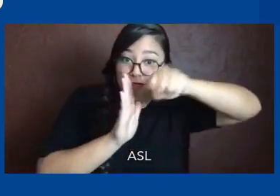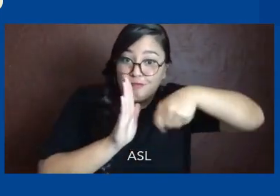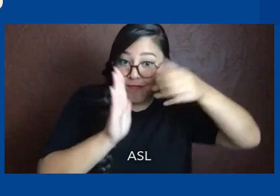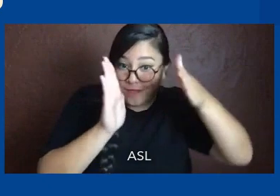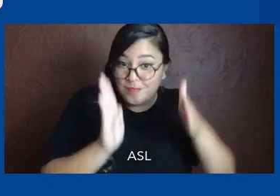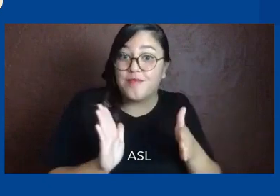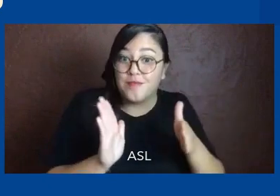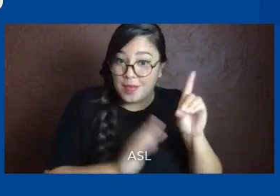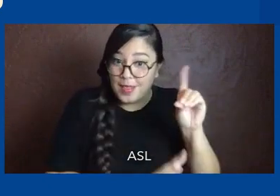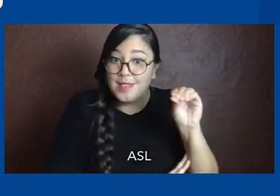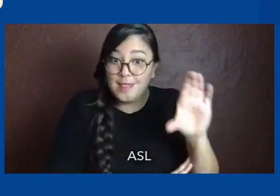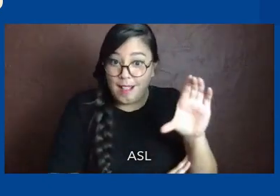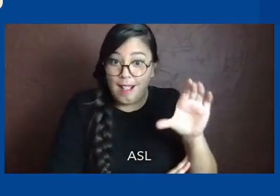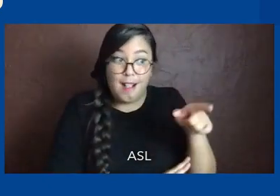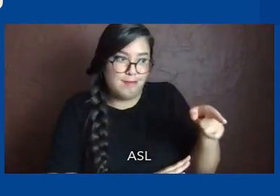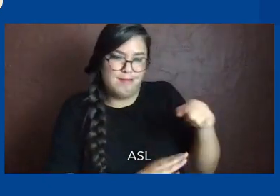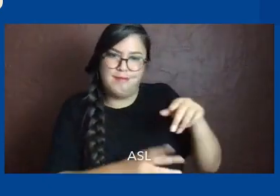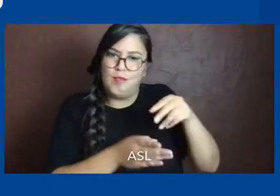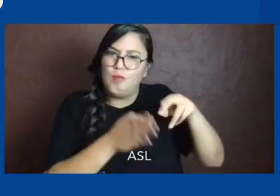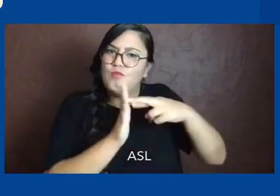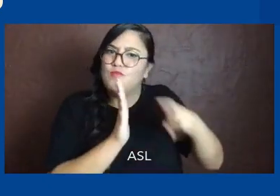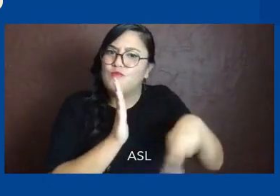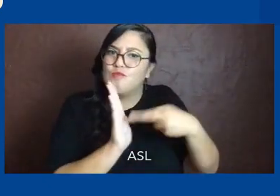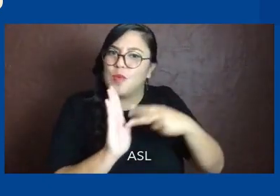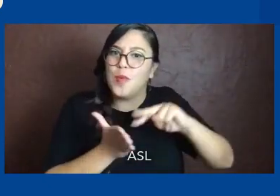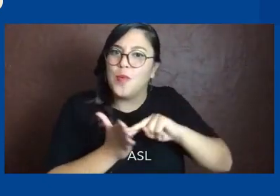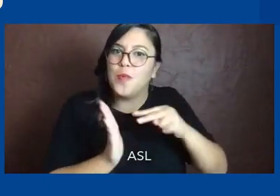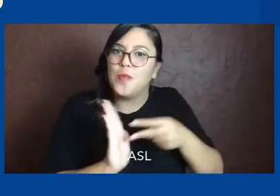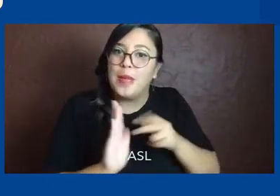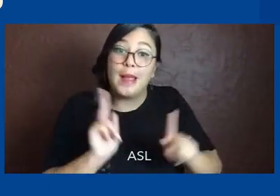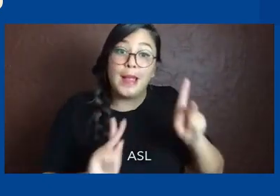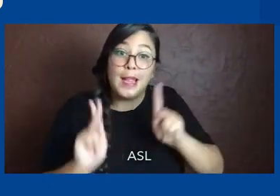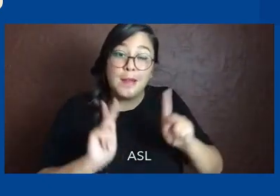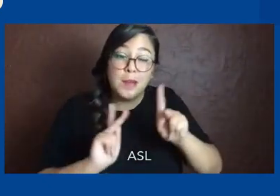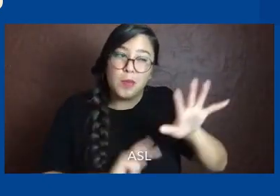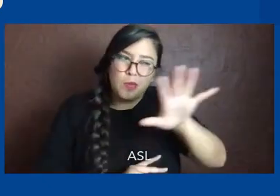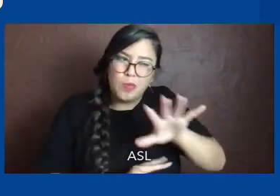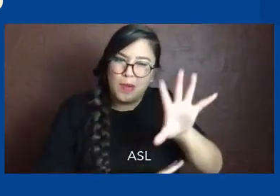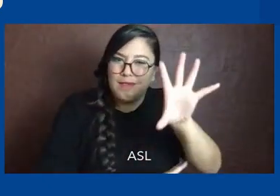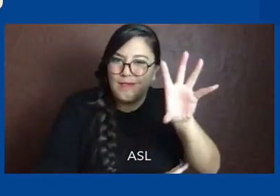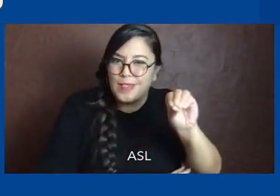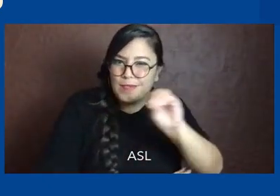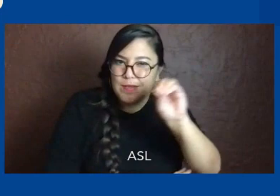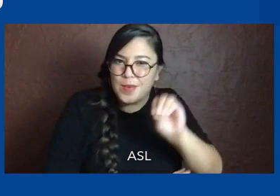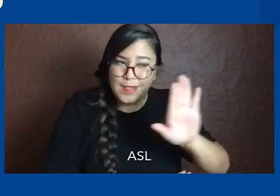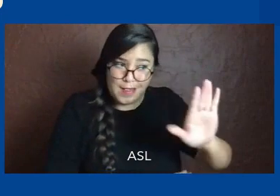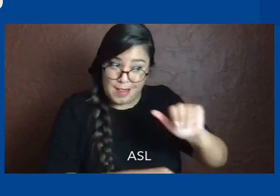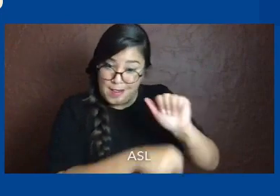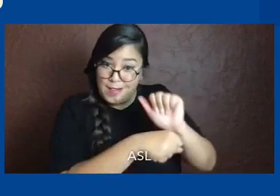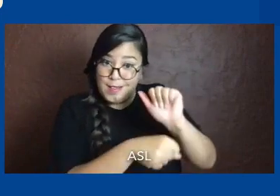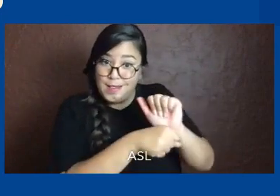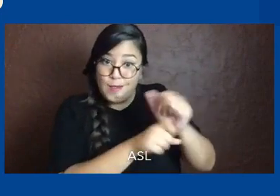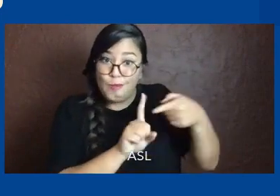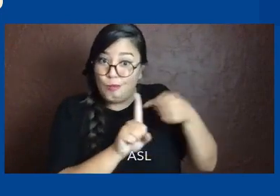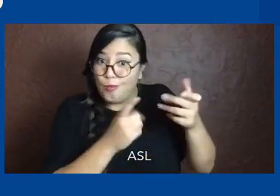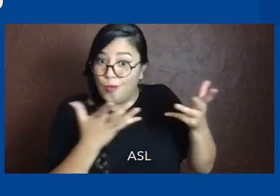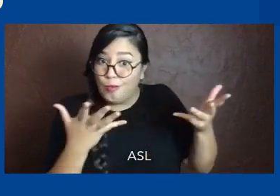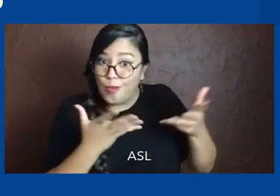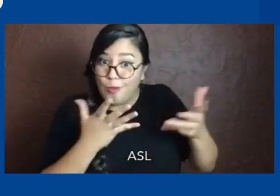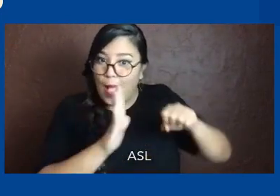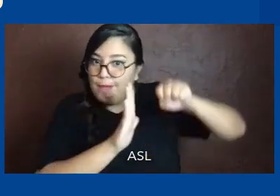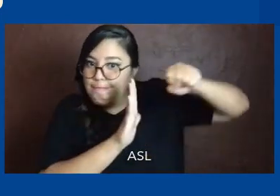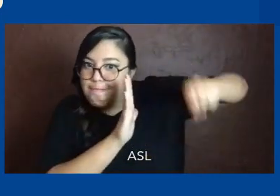as people whose work 50% of their work comes from working as cinematographers